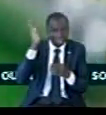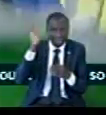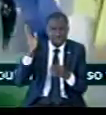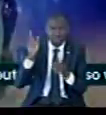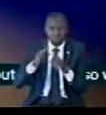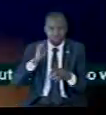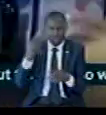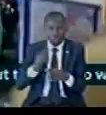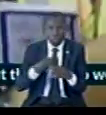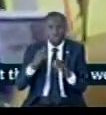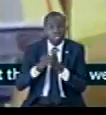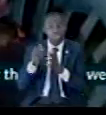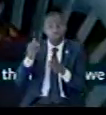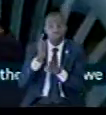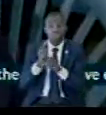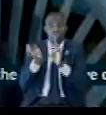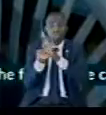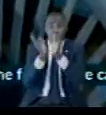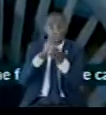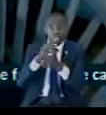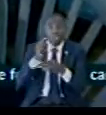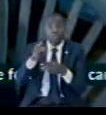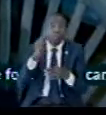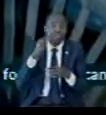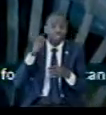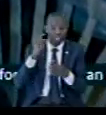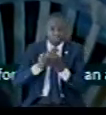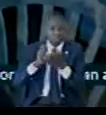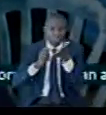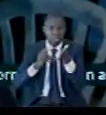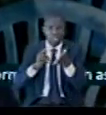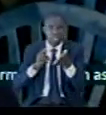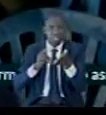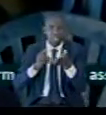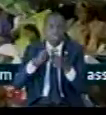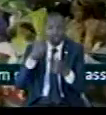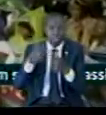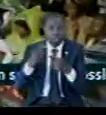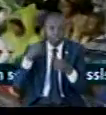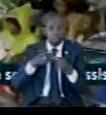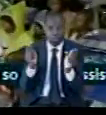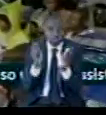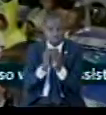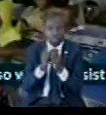know, praying and meditating on what you have heard.